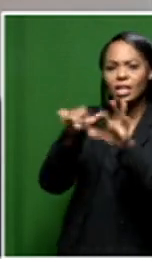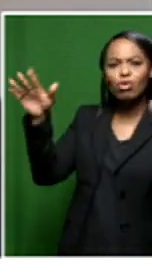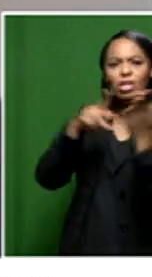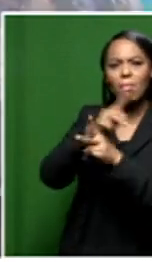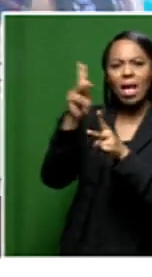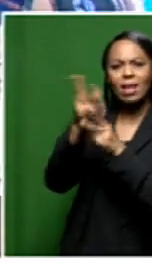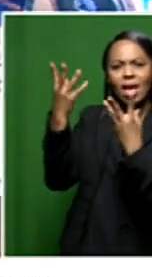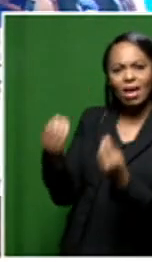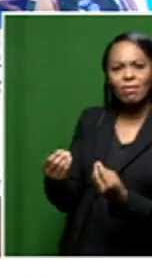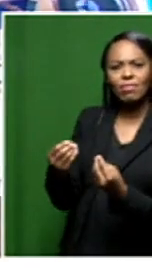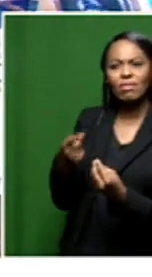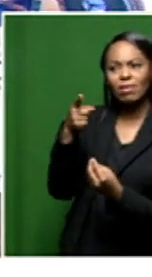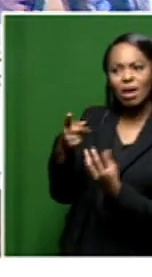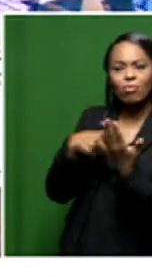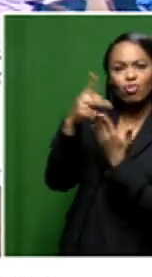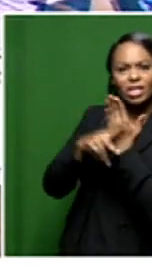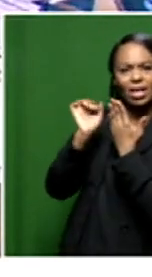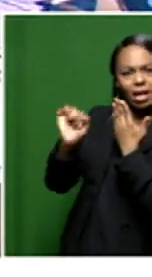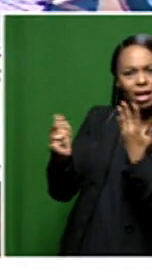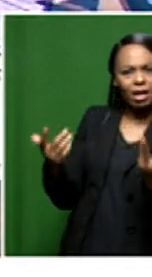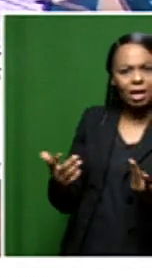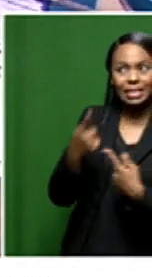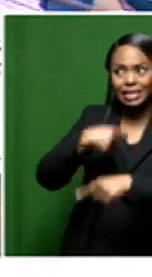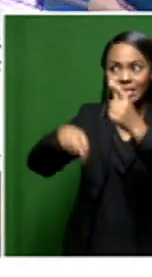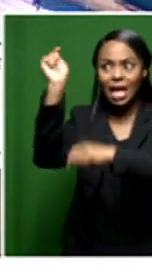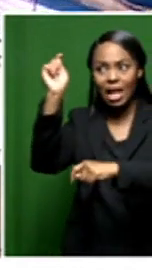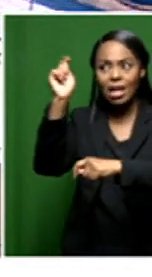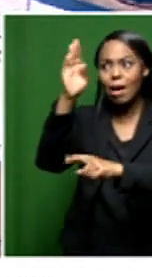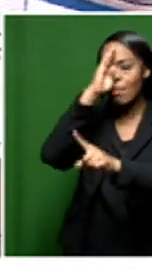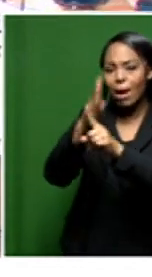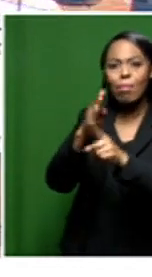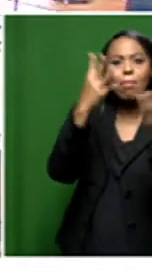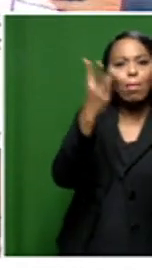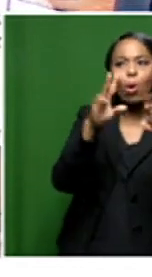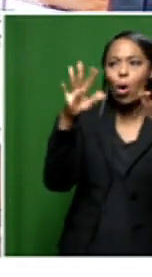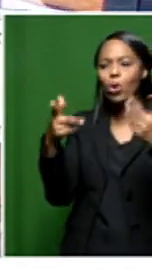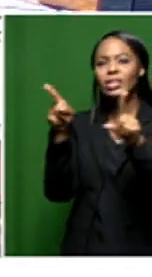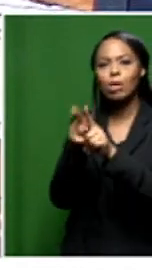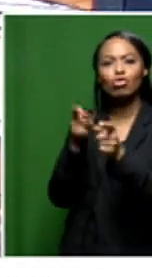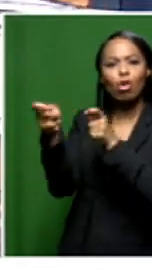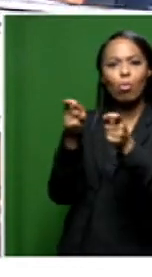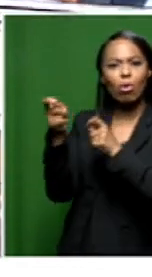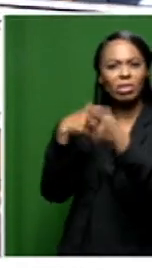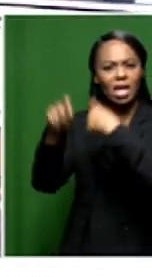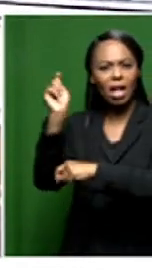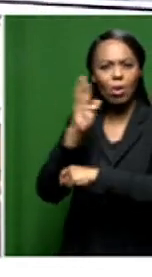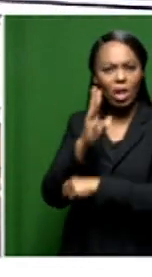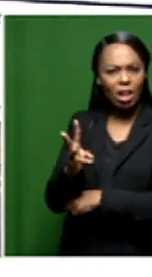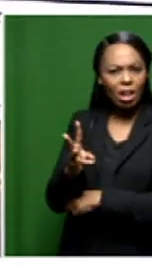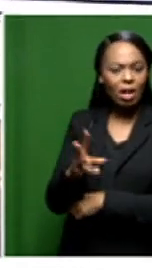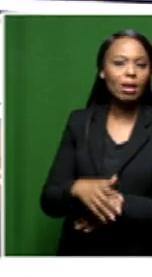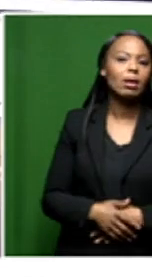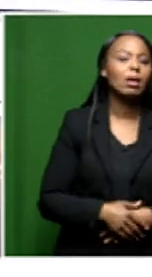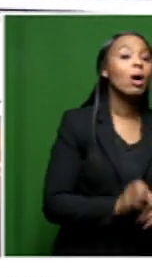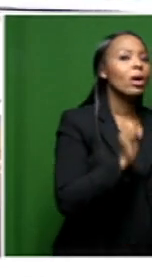Kai? I mean, are you going to sell it individually and directly to the public, or are you going to supply retail shops? Okay, sure.